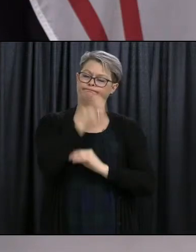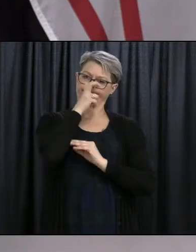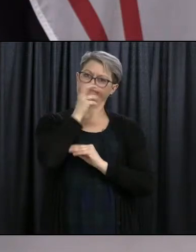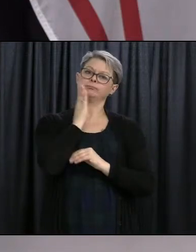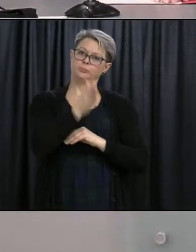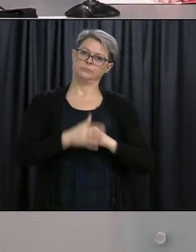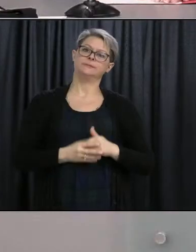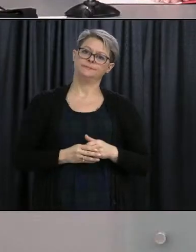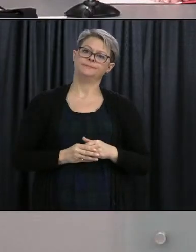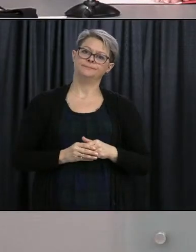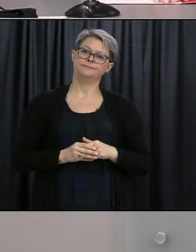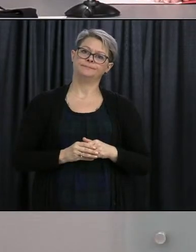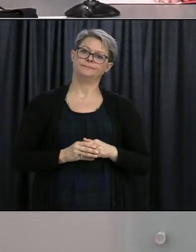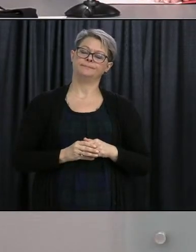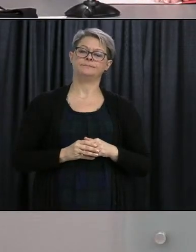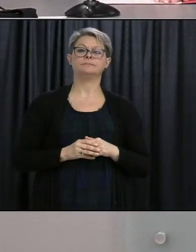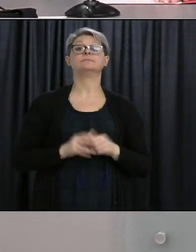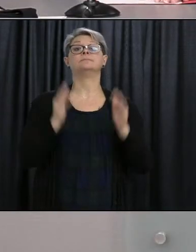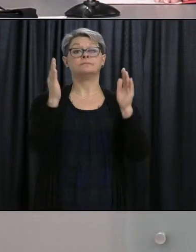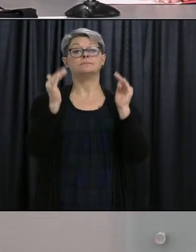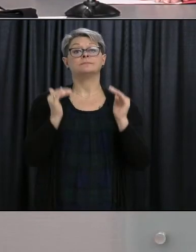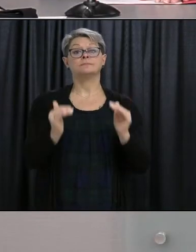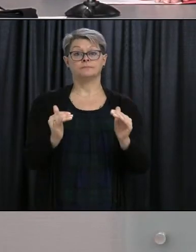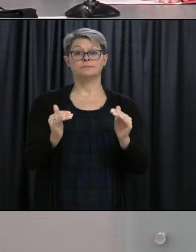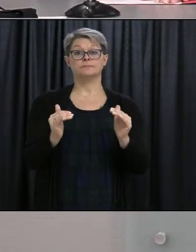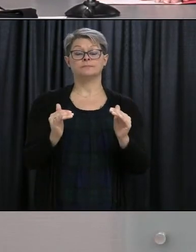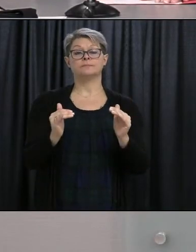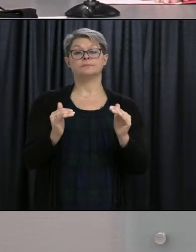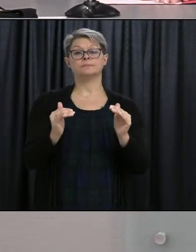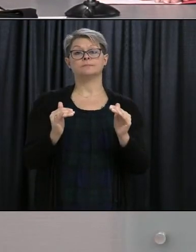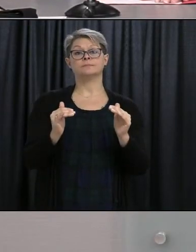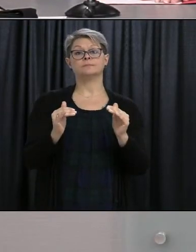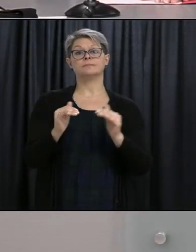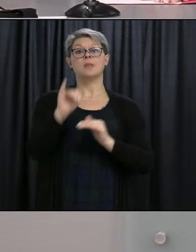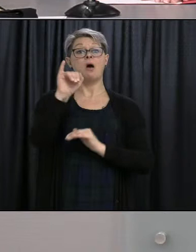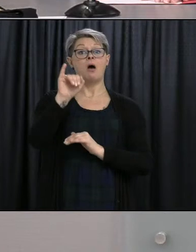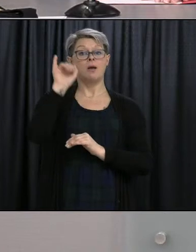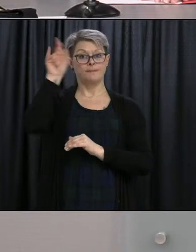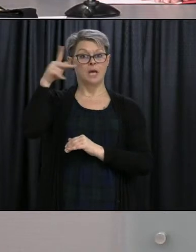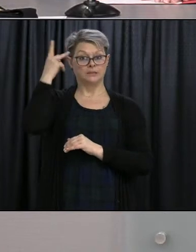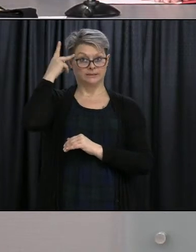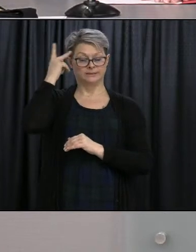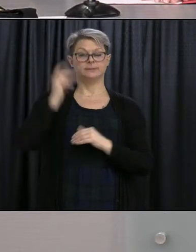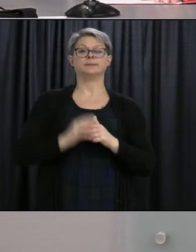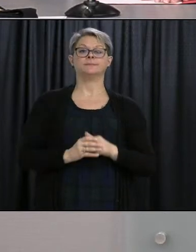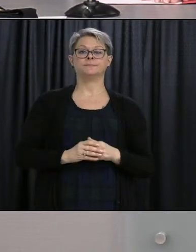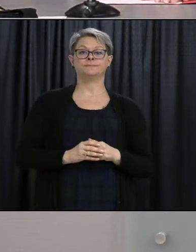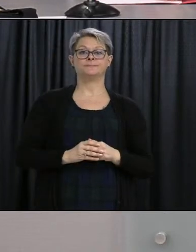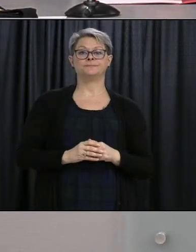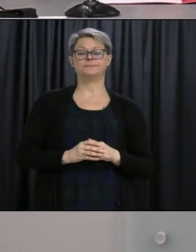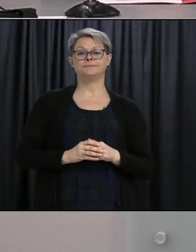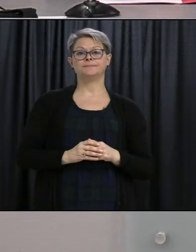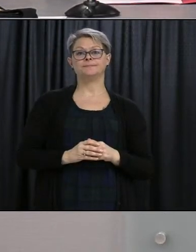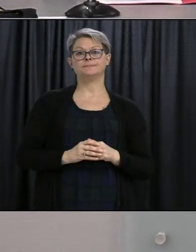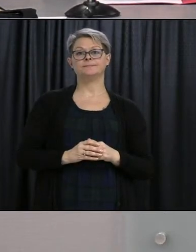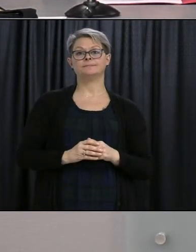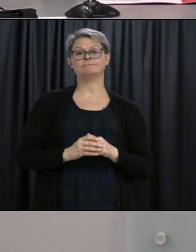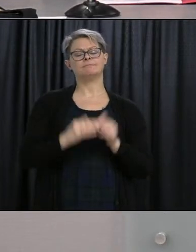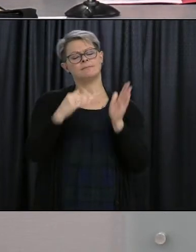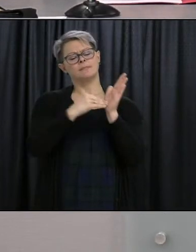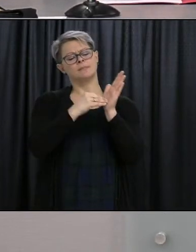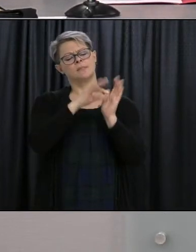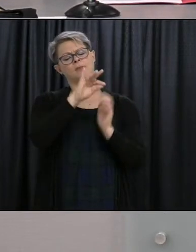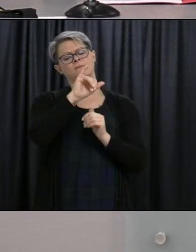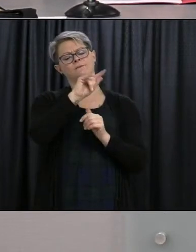Thank you. Our next questions are from Roger Bill with iPolitics. Please go ahead. Dr.